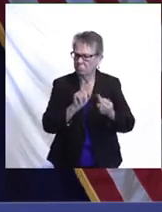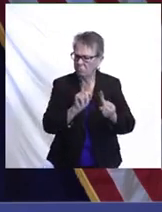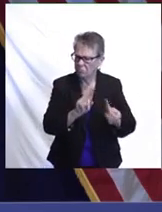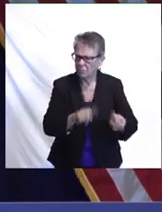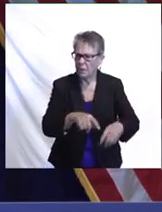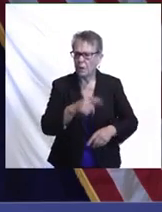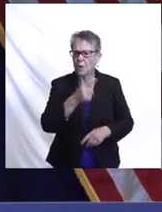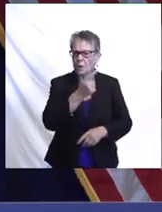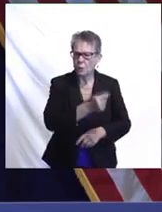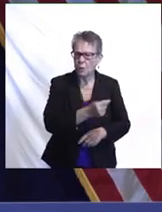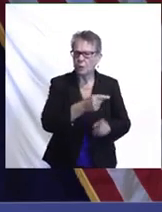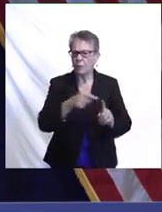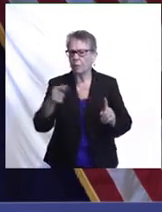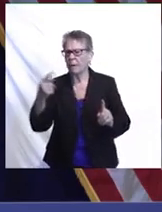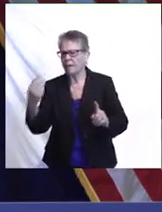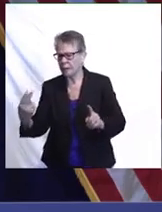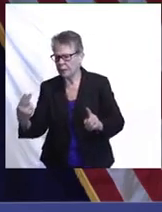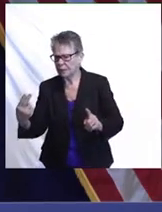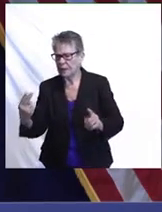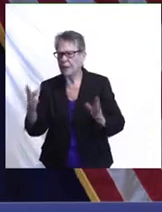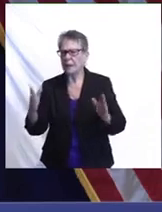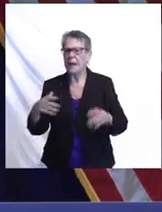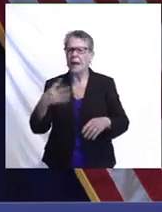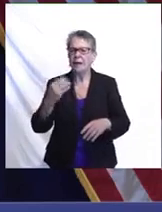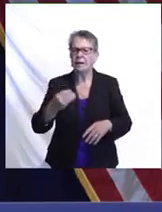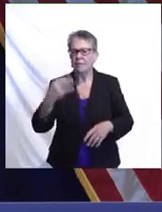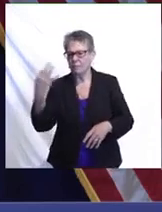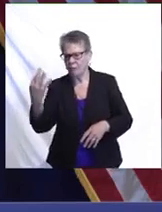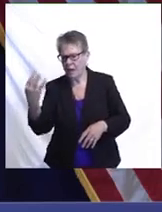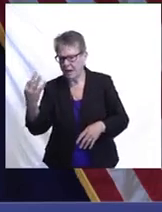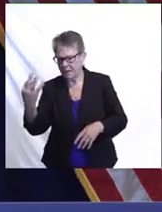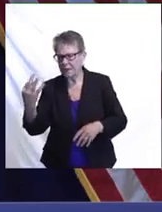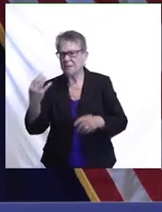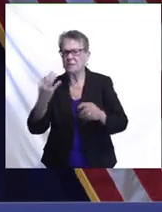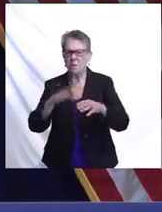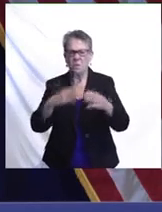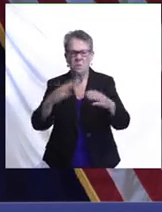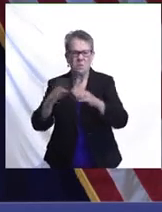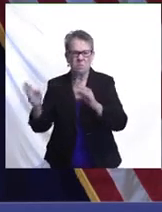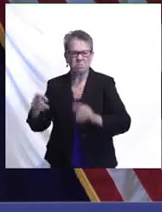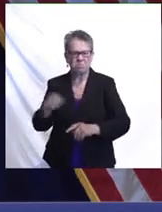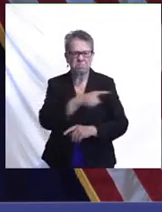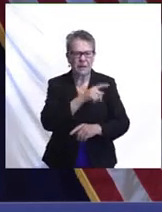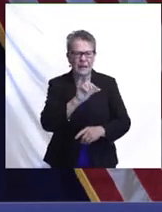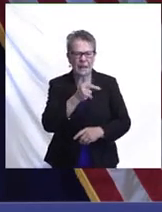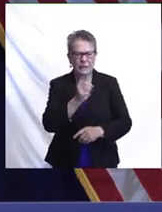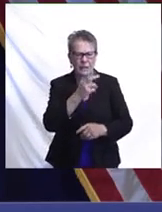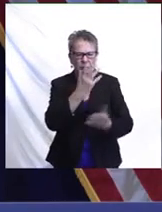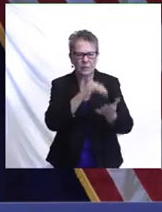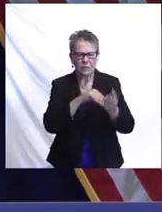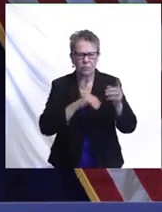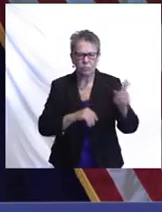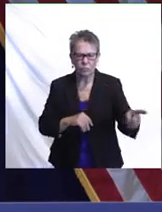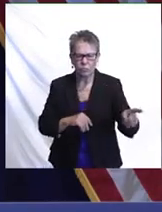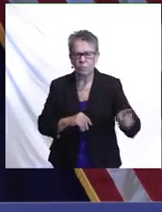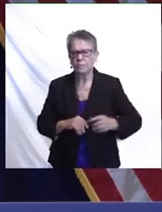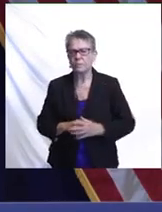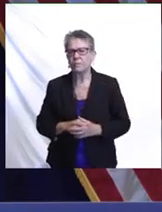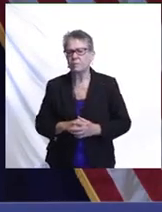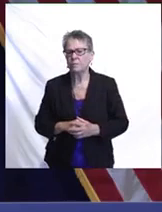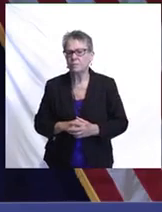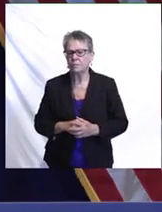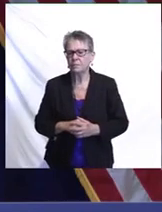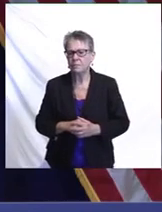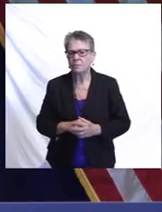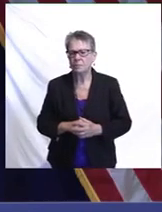Laurel. That site will be having a soft opening this week by appointment only for children 5 to 11. And